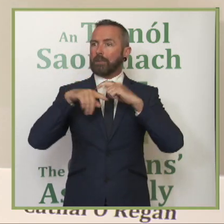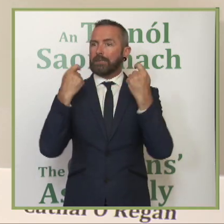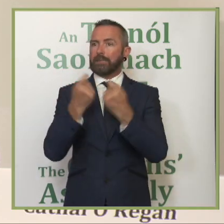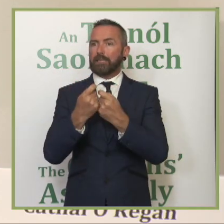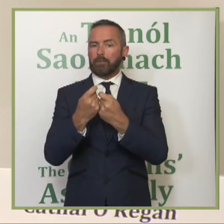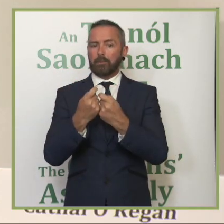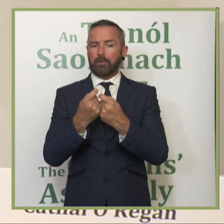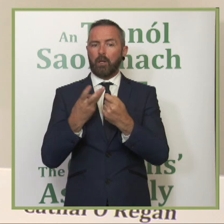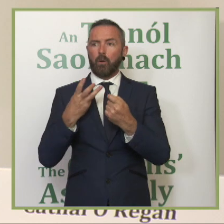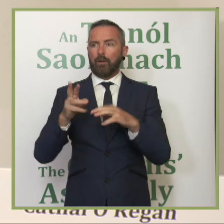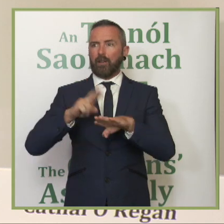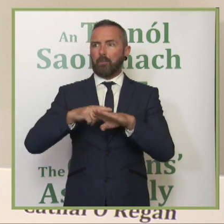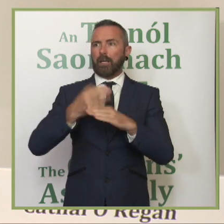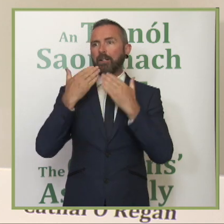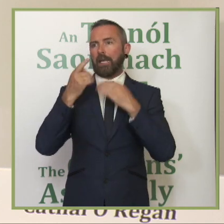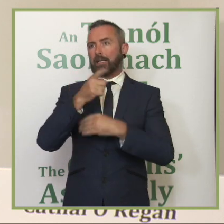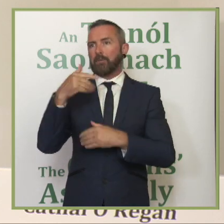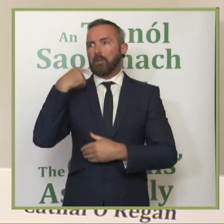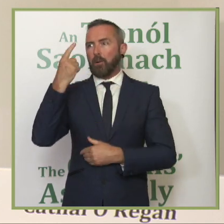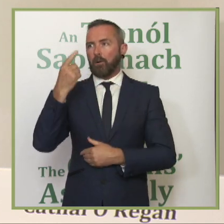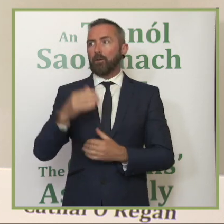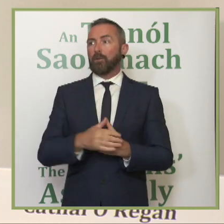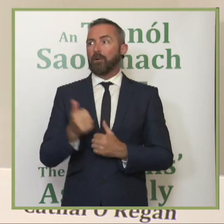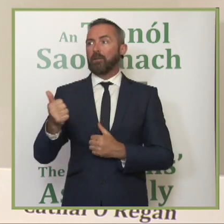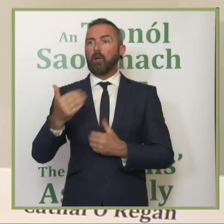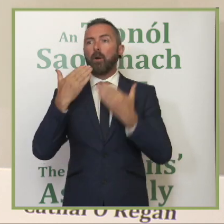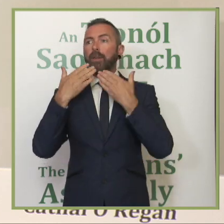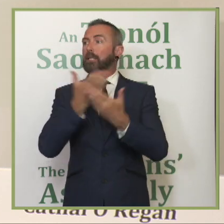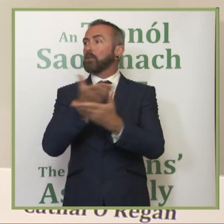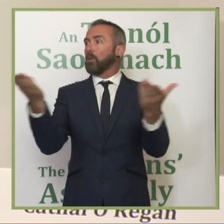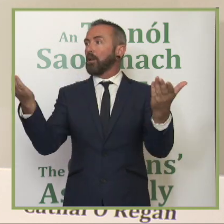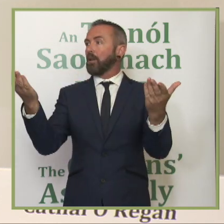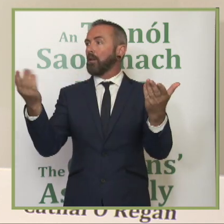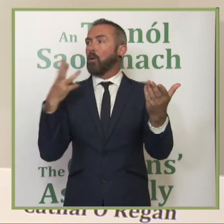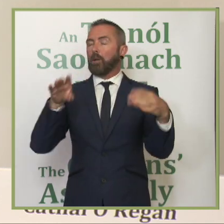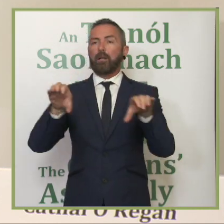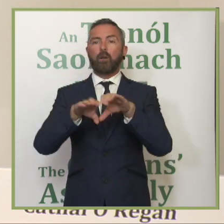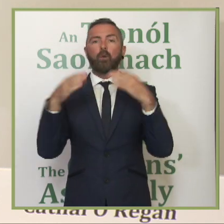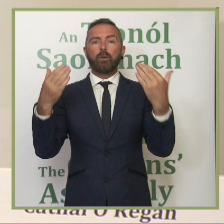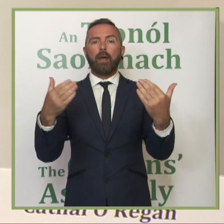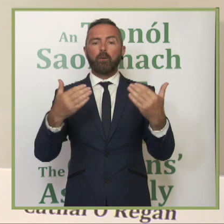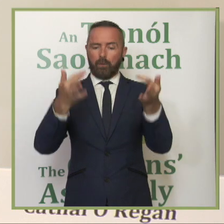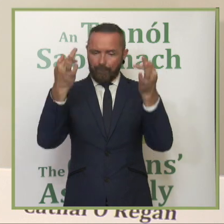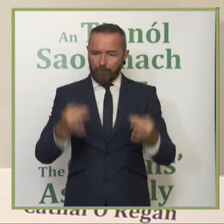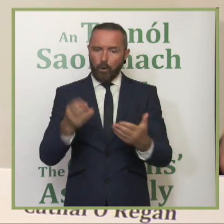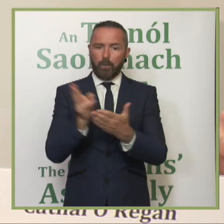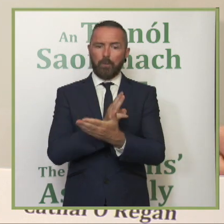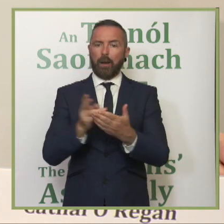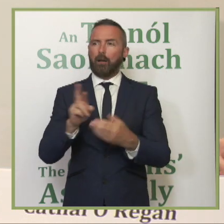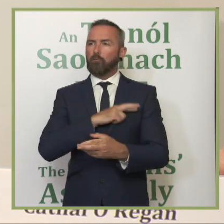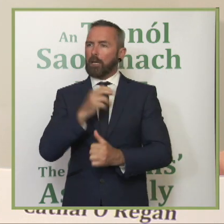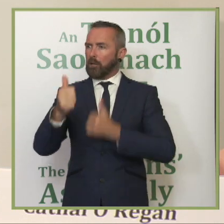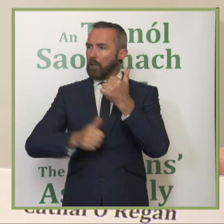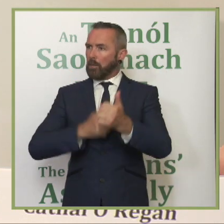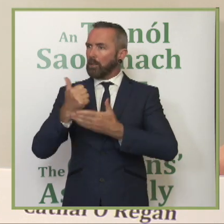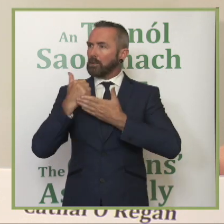a better thanks to them tomorrow, just as we close out on the first assembly. But look, thanks to you. We're going to close the formal session now, and I really appreciate your